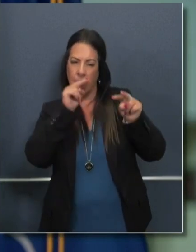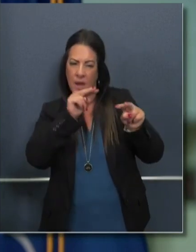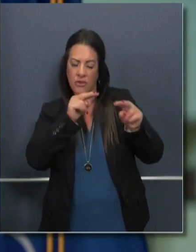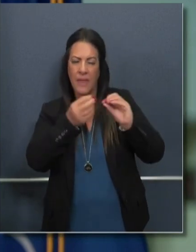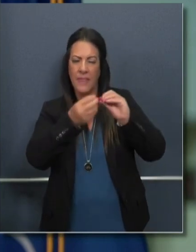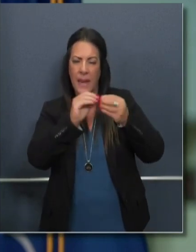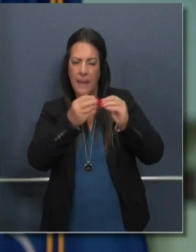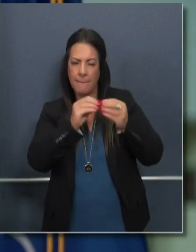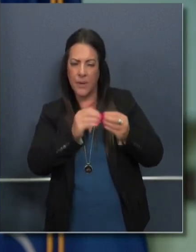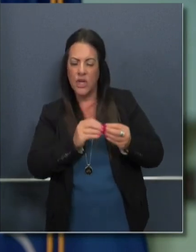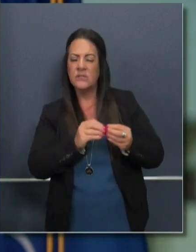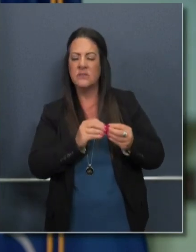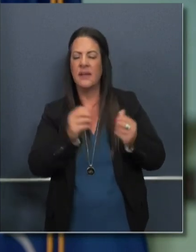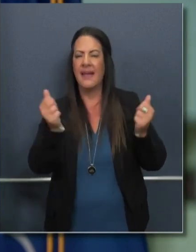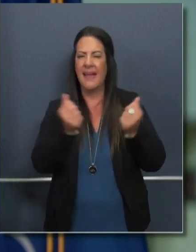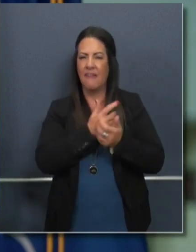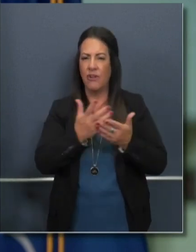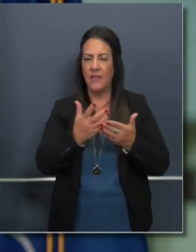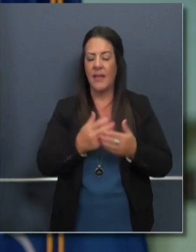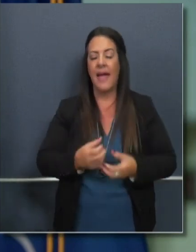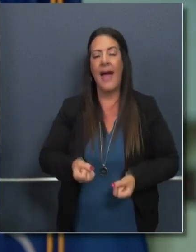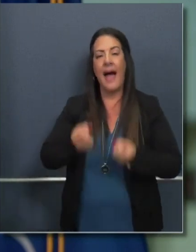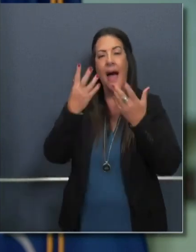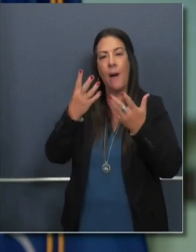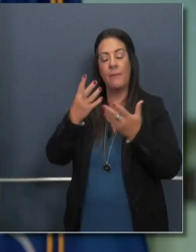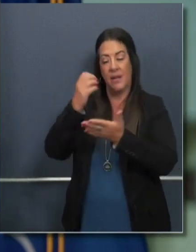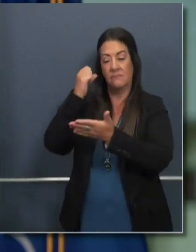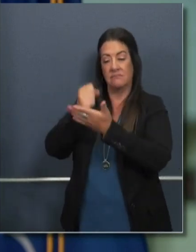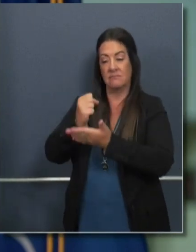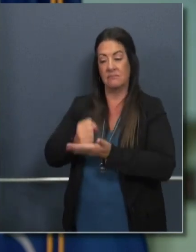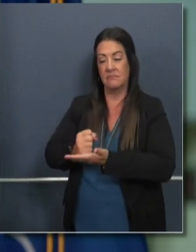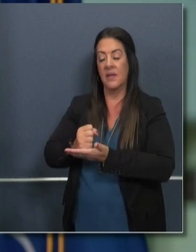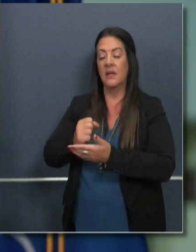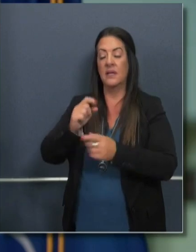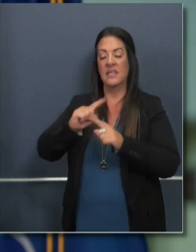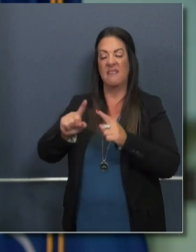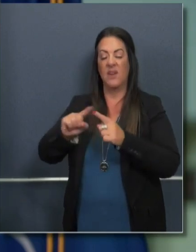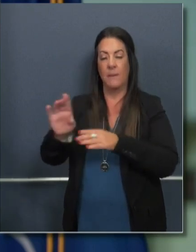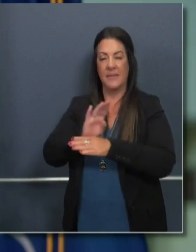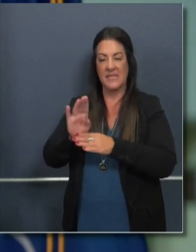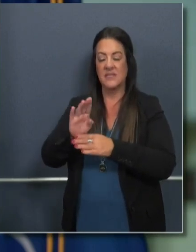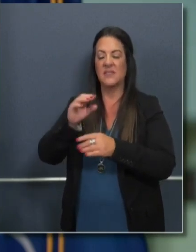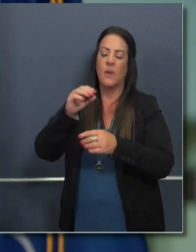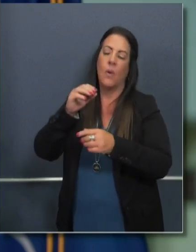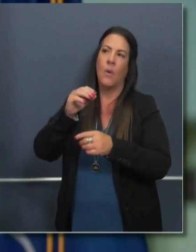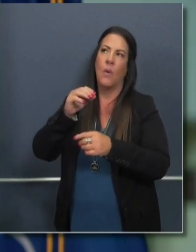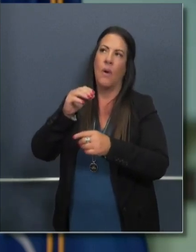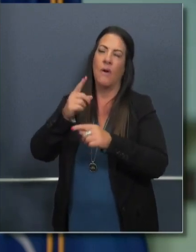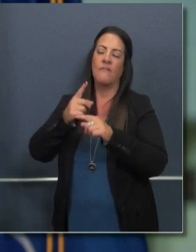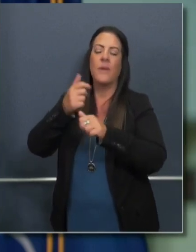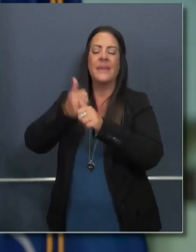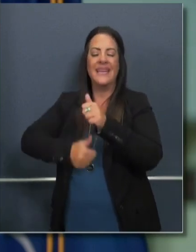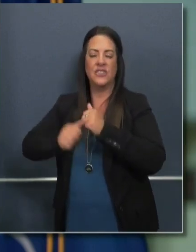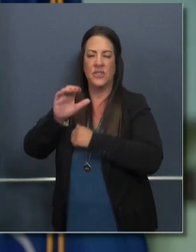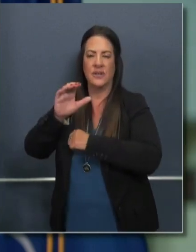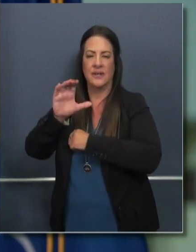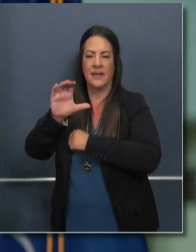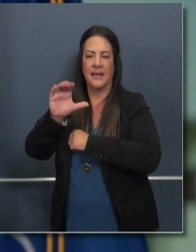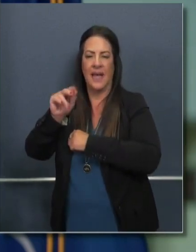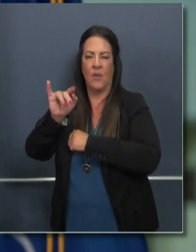the attestations that are a requirement of these counties. You are correct to point one of